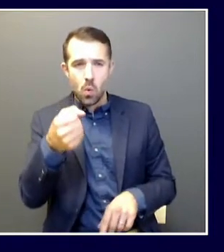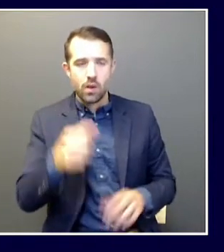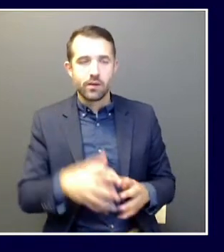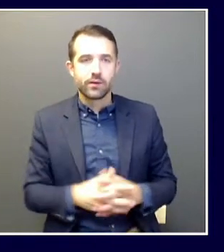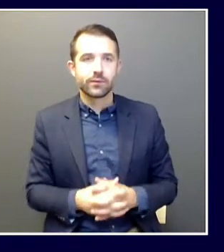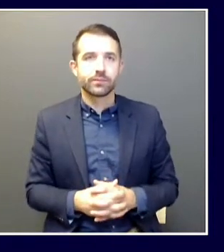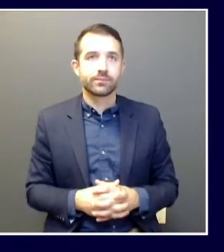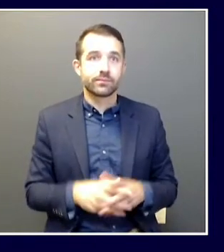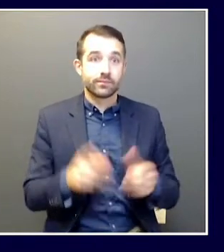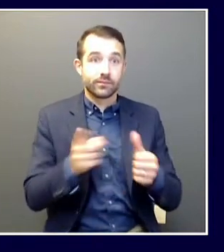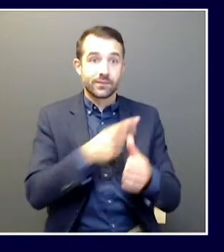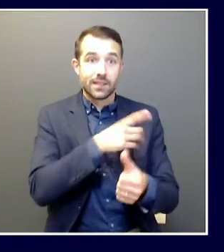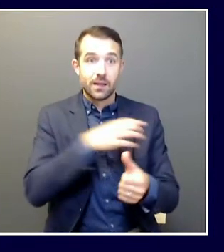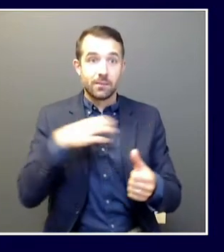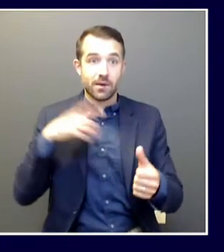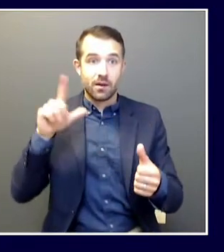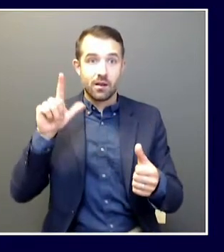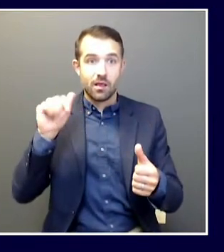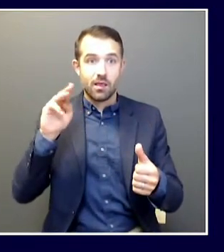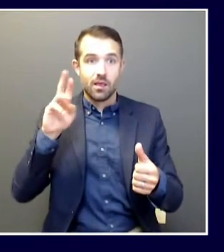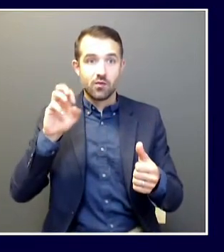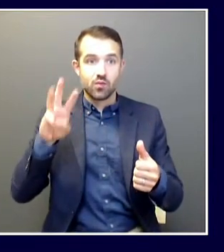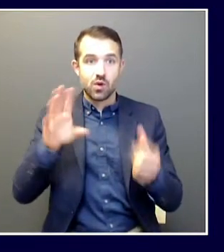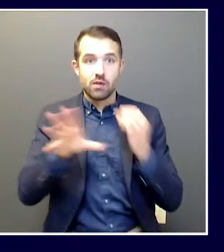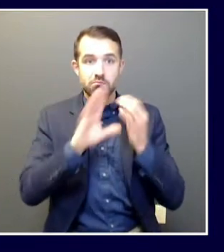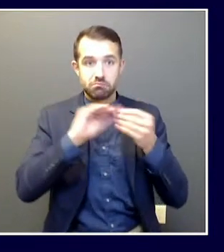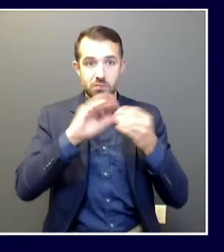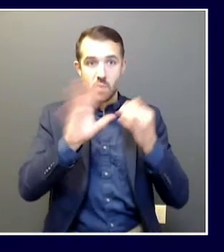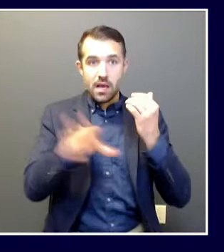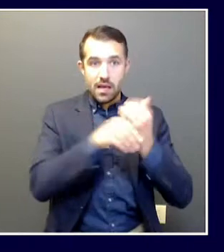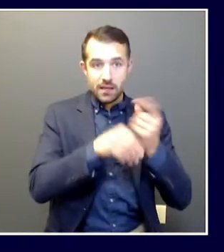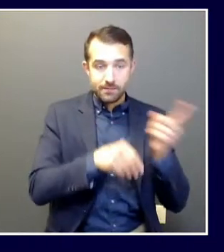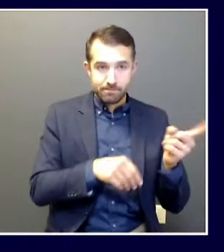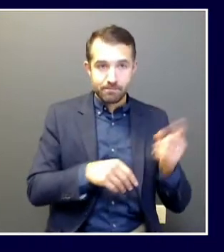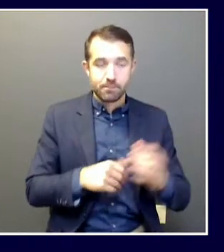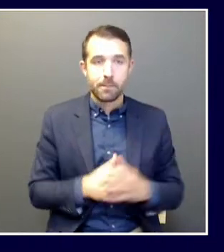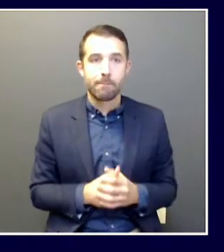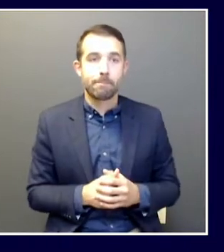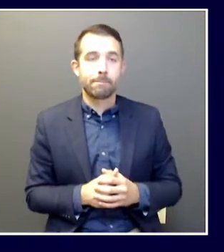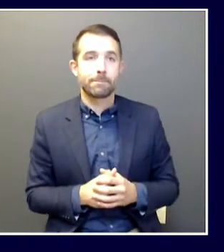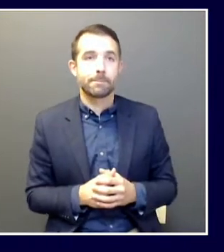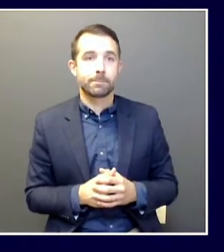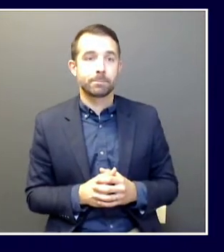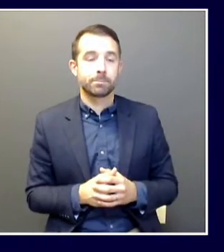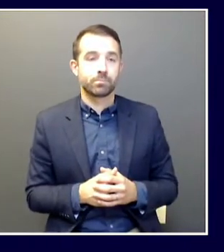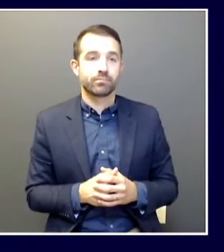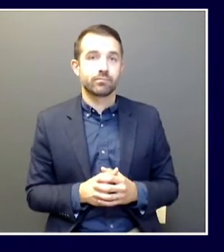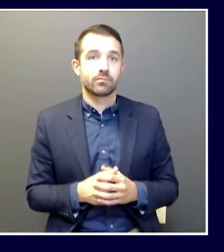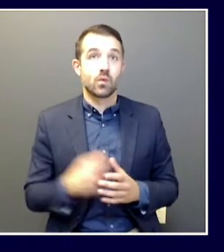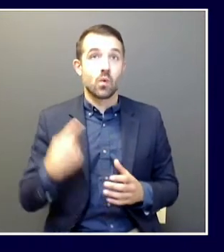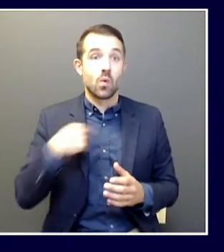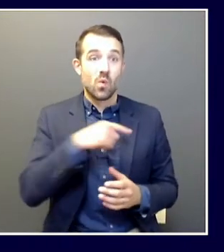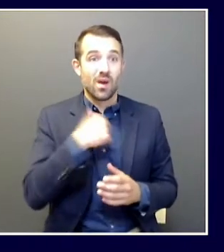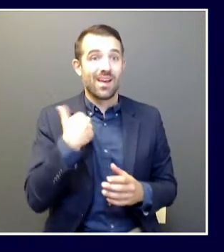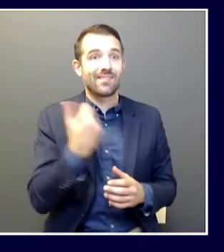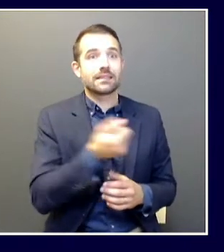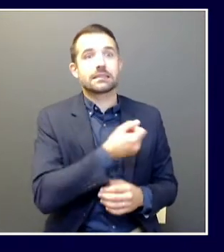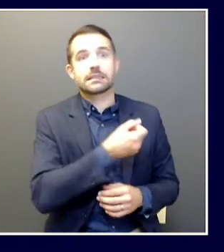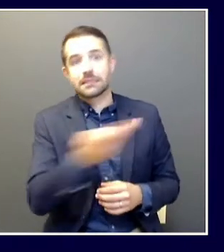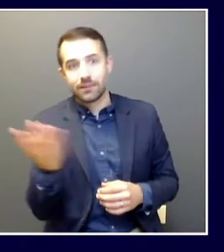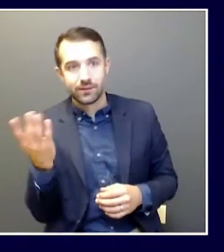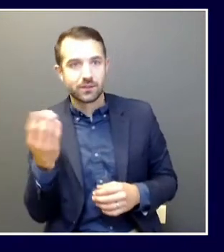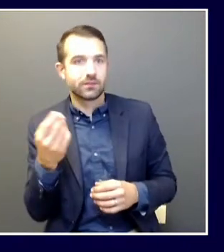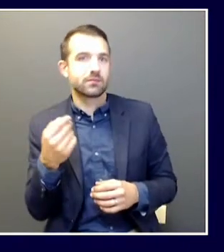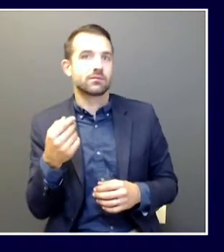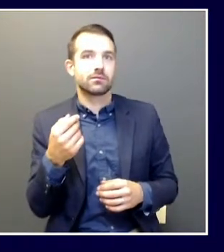least 6,516 individuals in Maine who are COVID positive and who are identified as healthcare workers. Simply